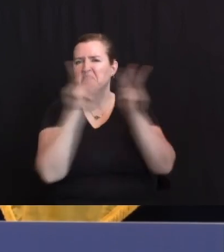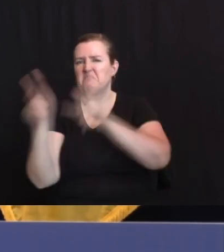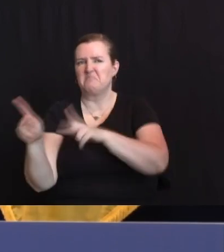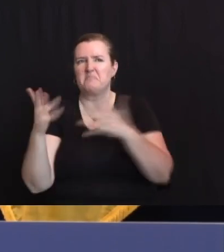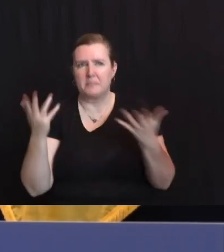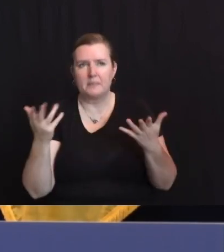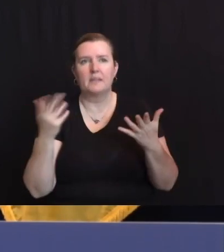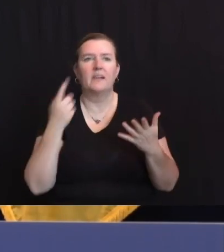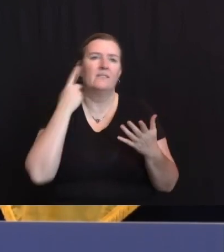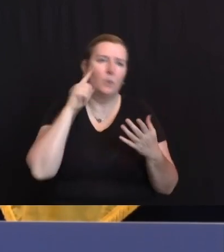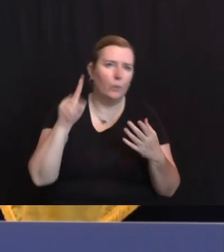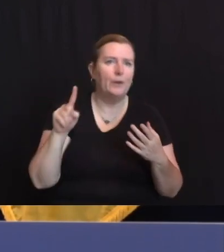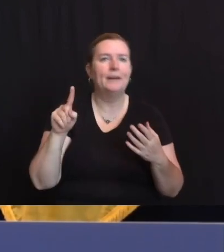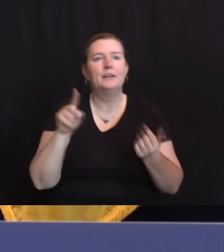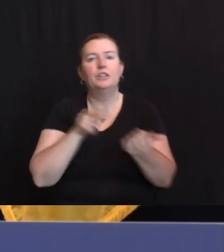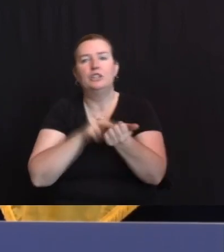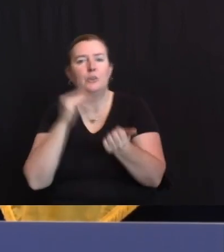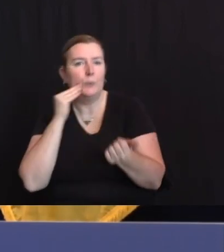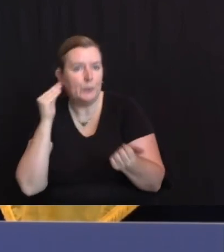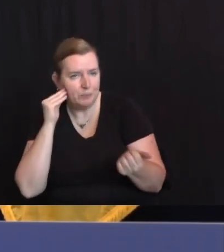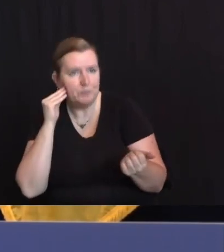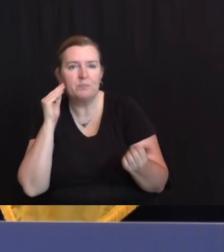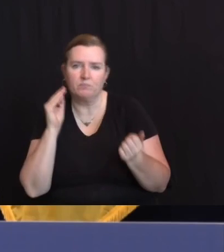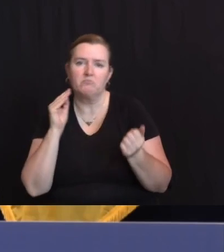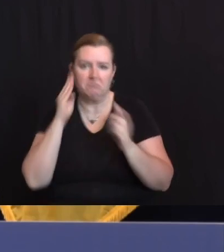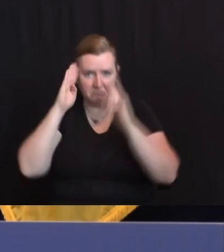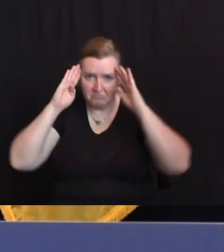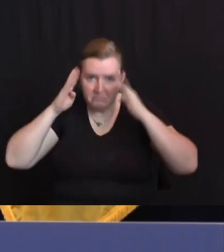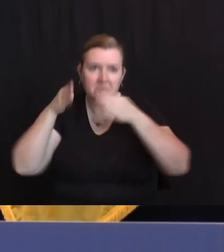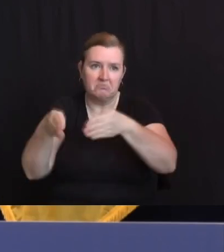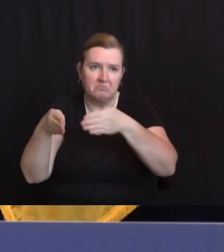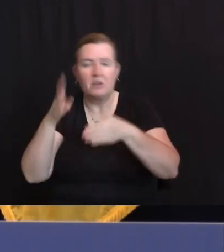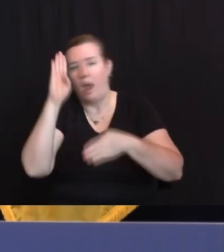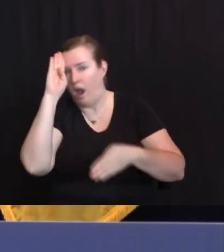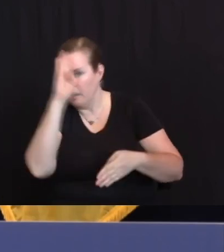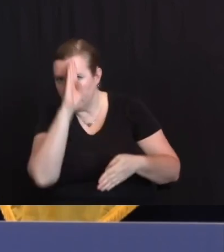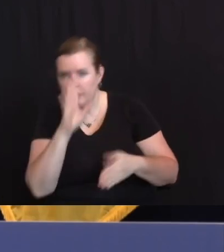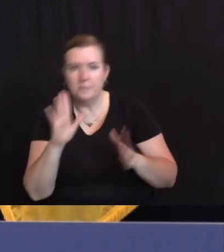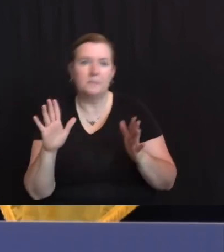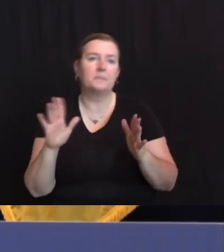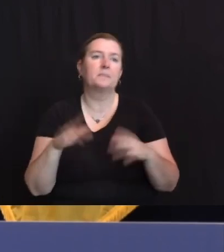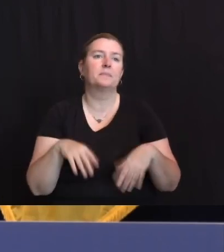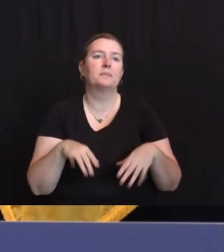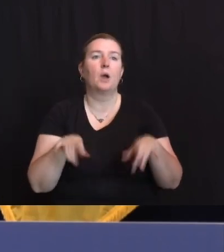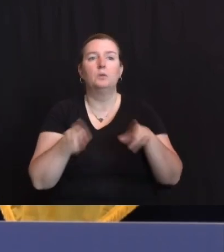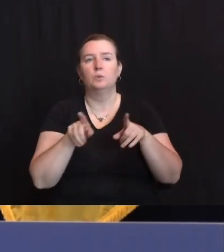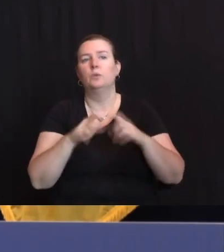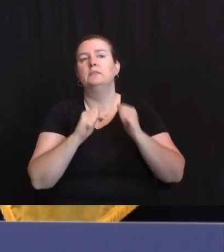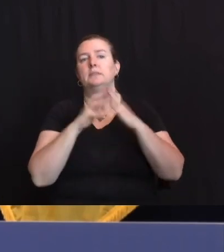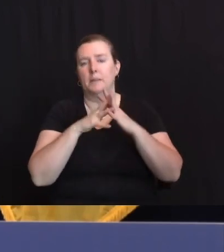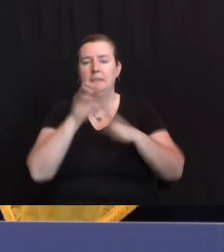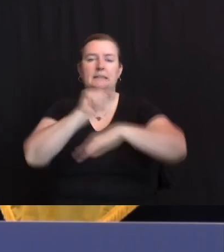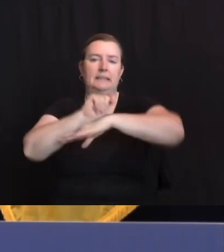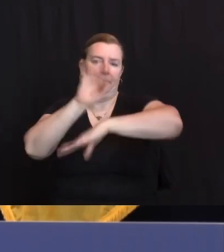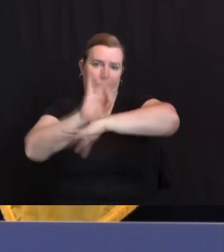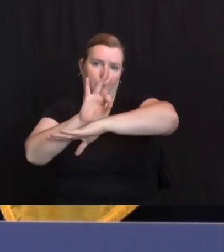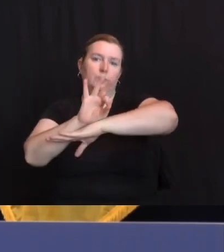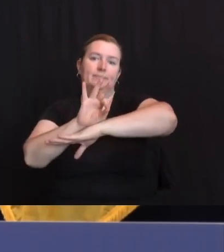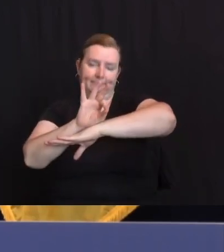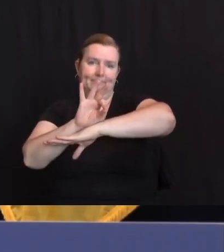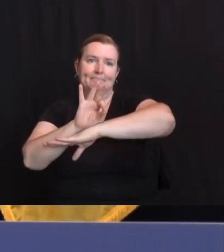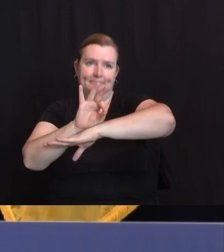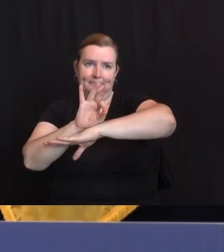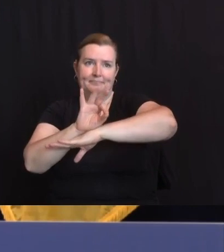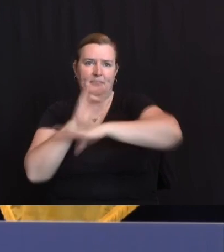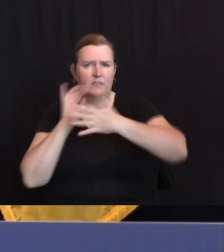care. Secondly, establishing a task force that's going to be real and have teeth that will look at long-term care quality and safety